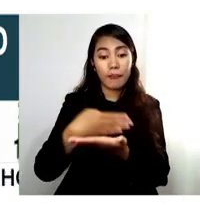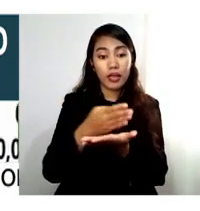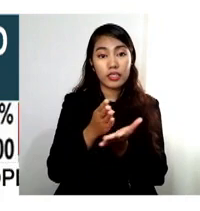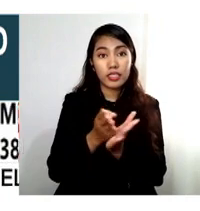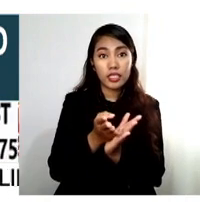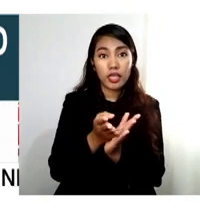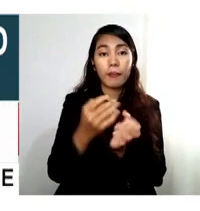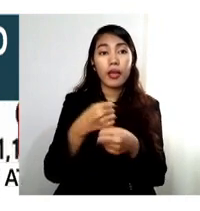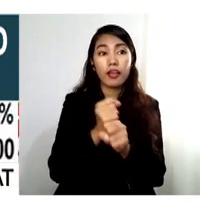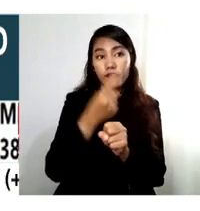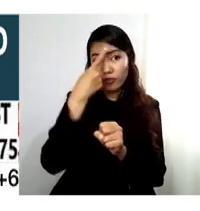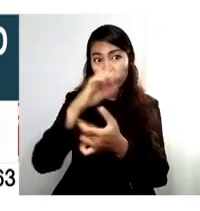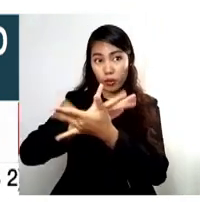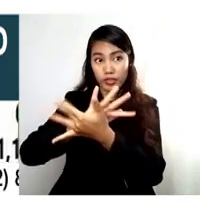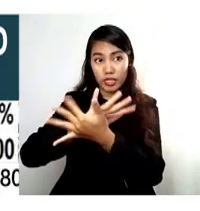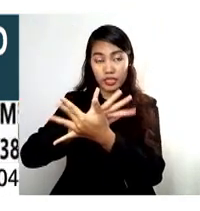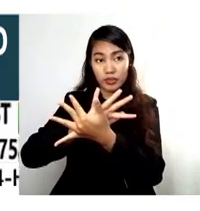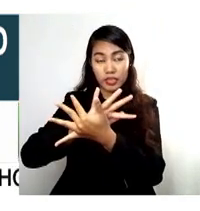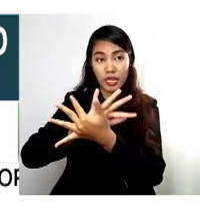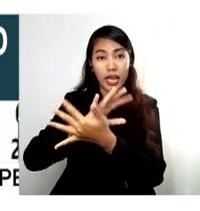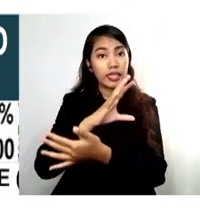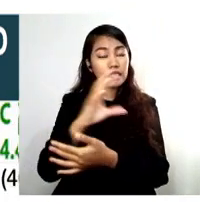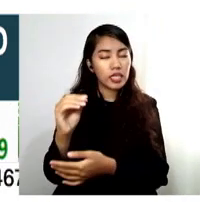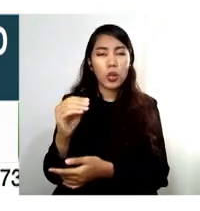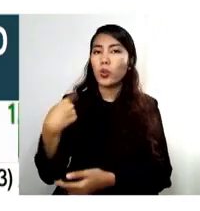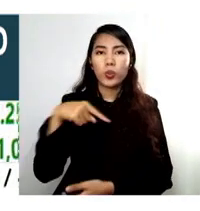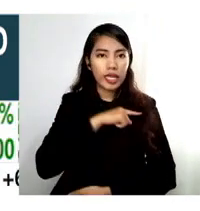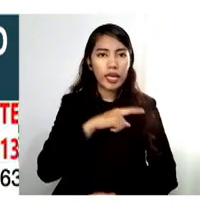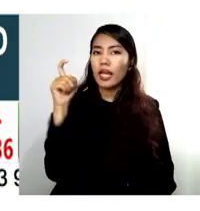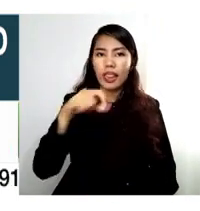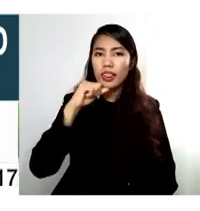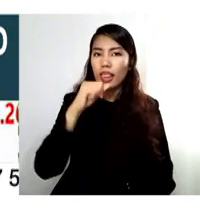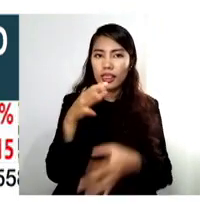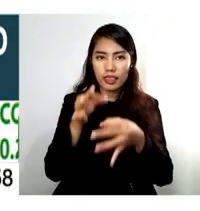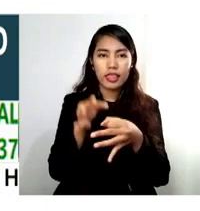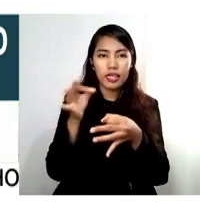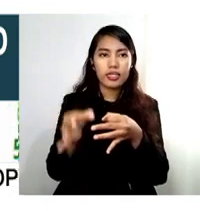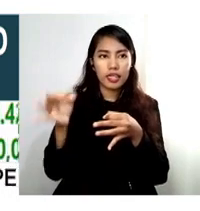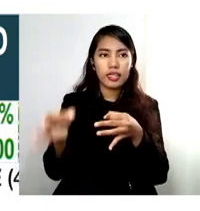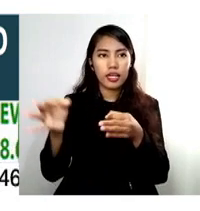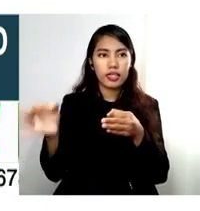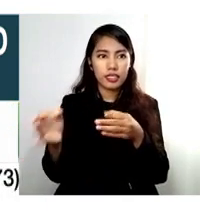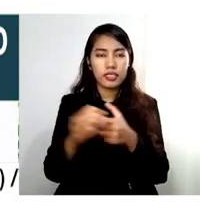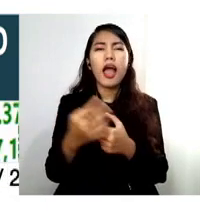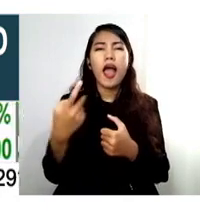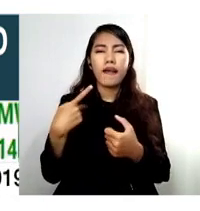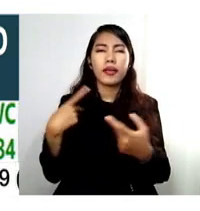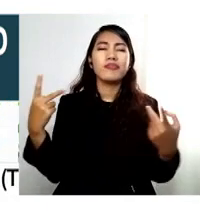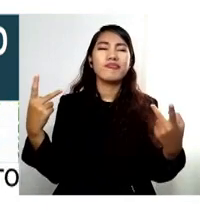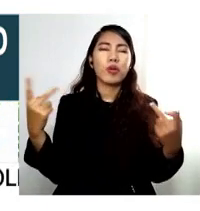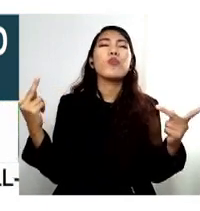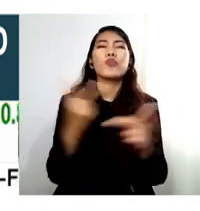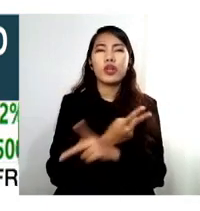COVID-19 pandemic, and under no circumstance could it be delayed. We've had already the painful experience where not